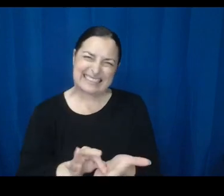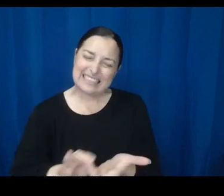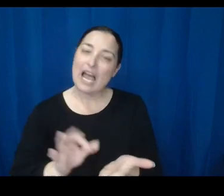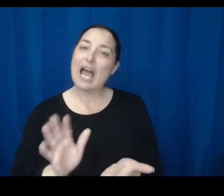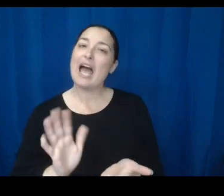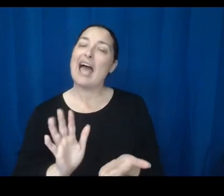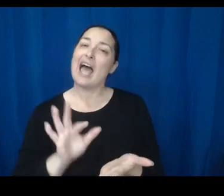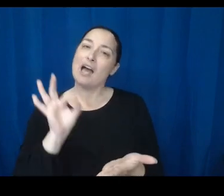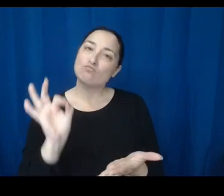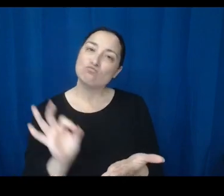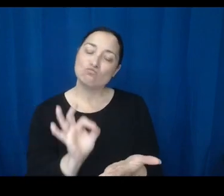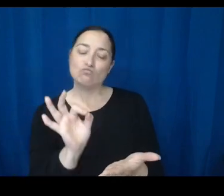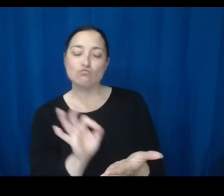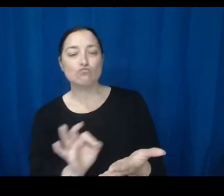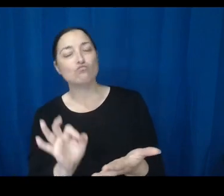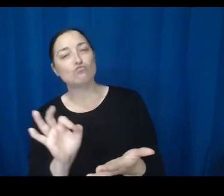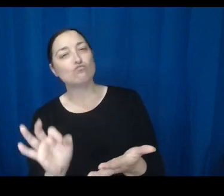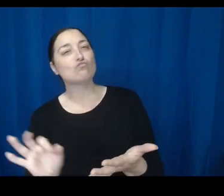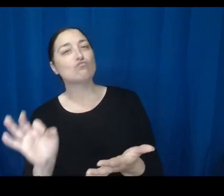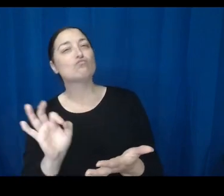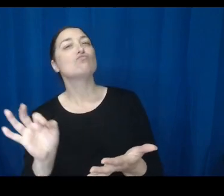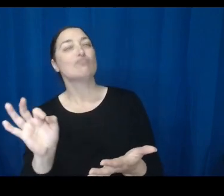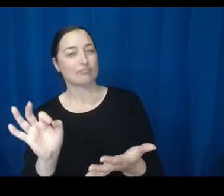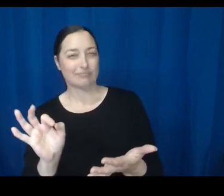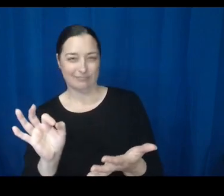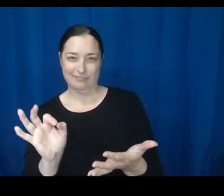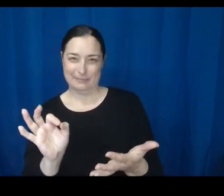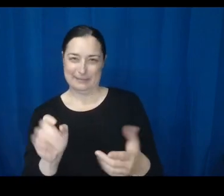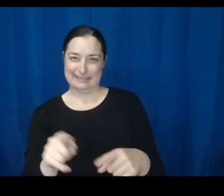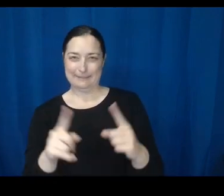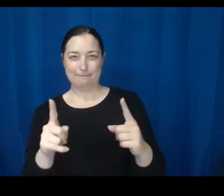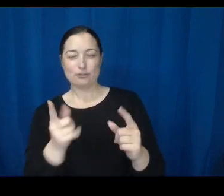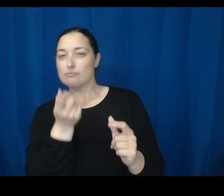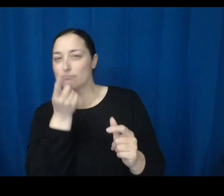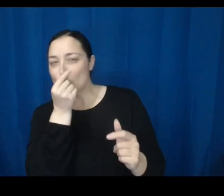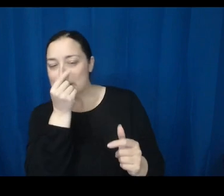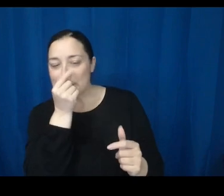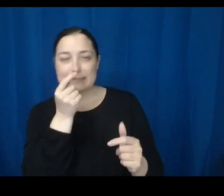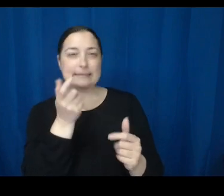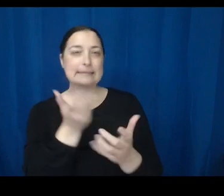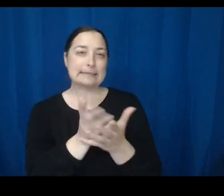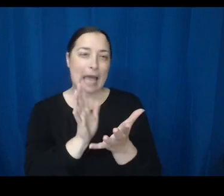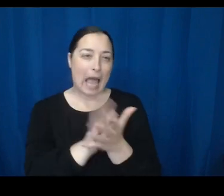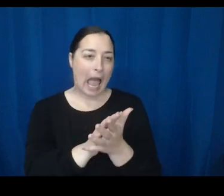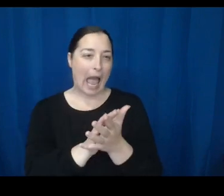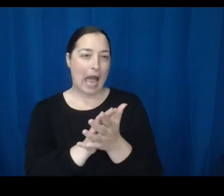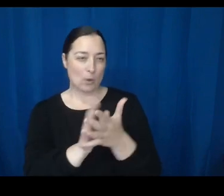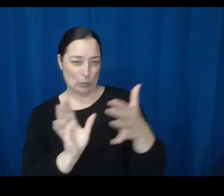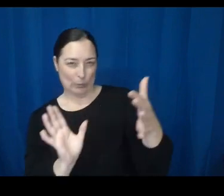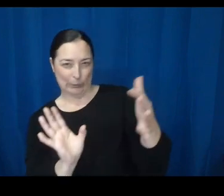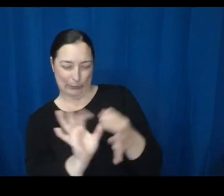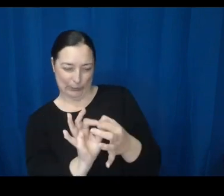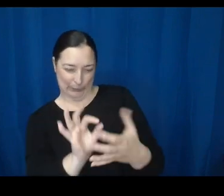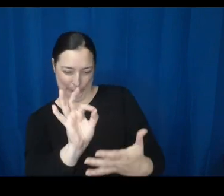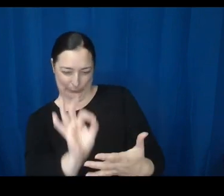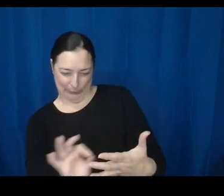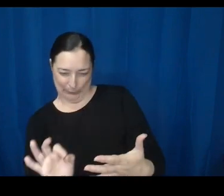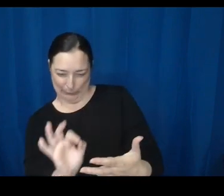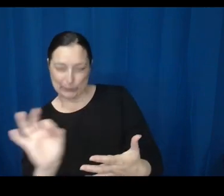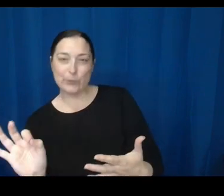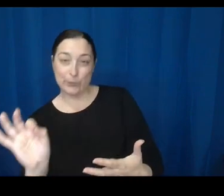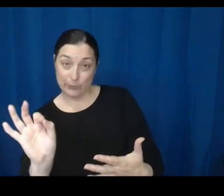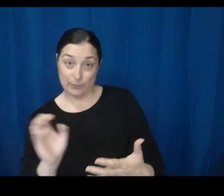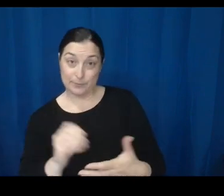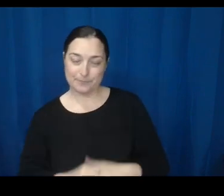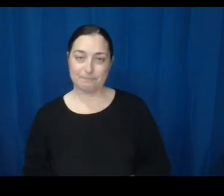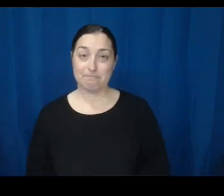and just explore all of the possibilities of the way you align the object on the paper. Mm.